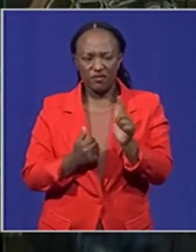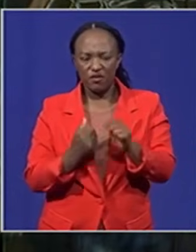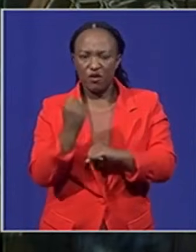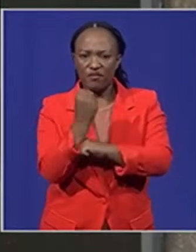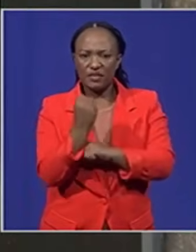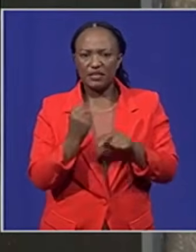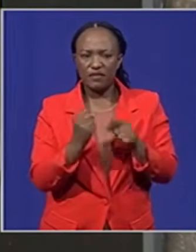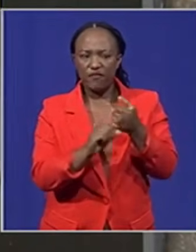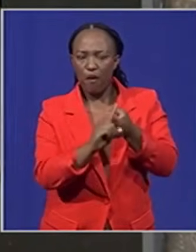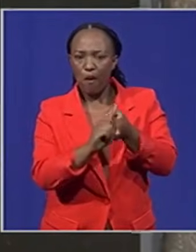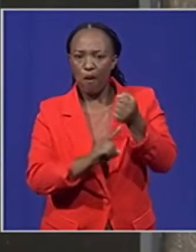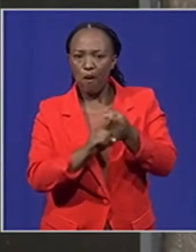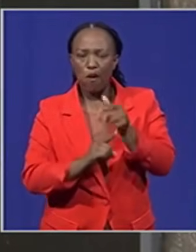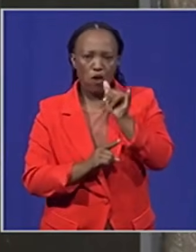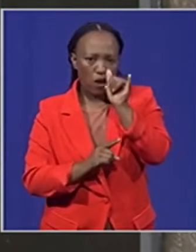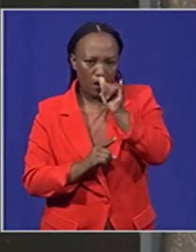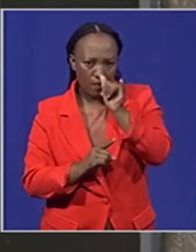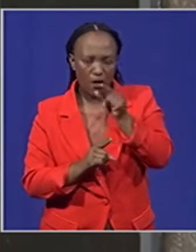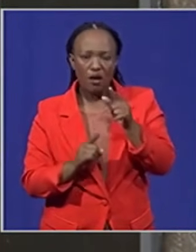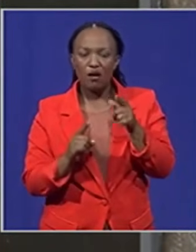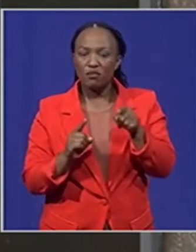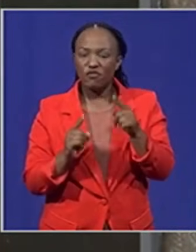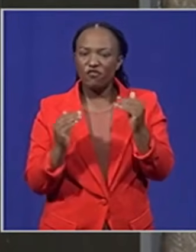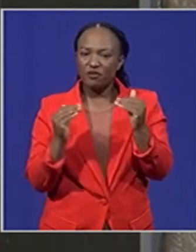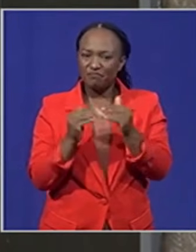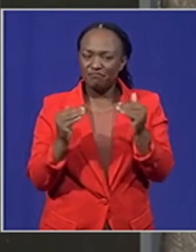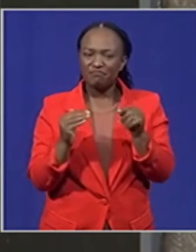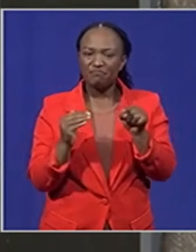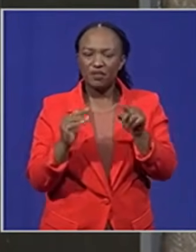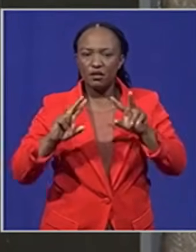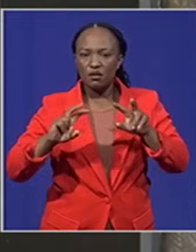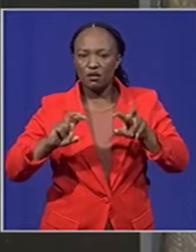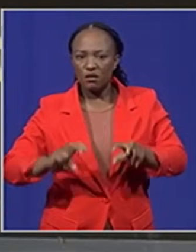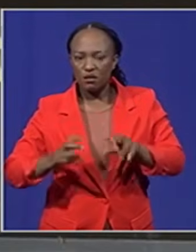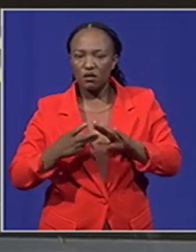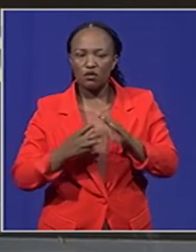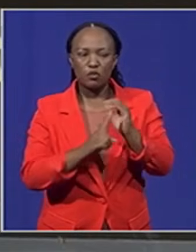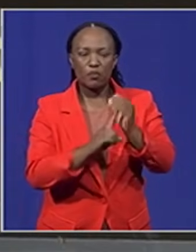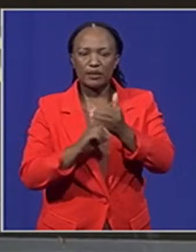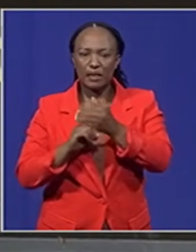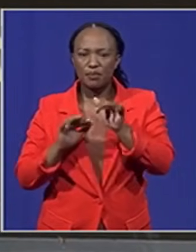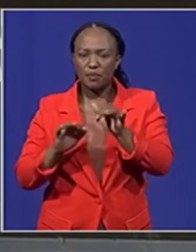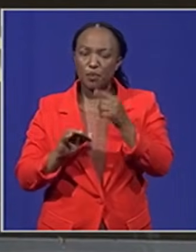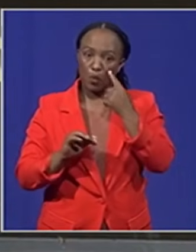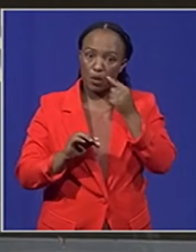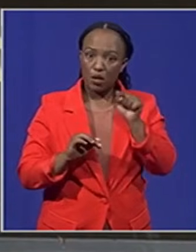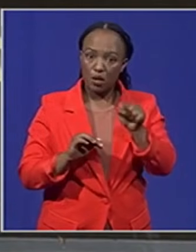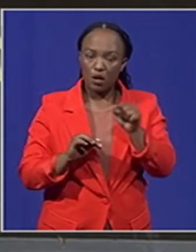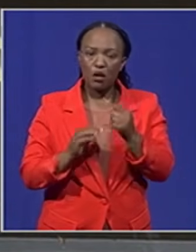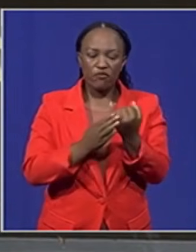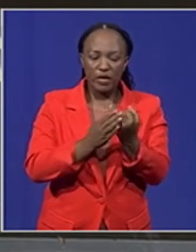a twantsho ya bosenyi a akaretsang bosiamisi, botlhodi, tshireletso ya dipaki le go ikemela ga